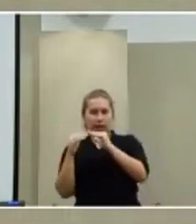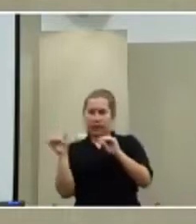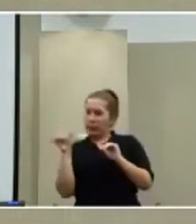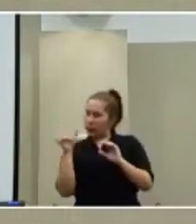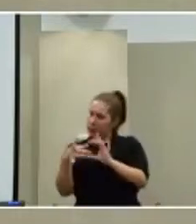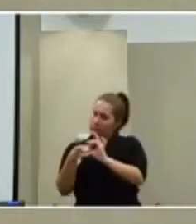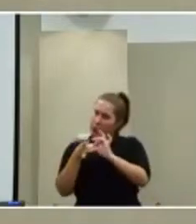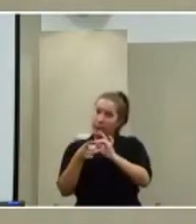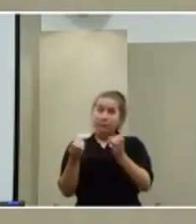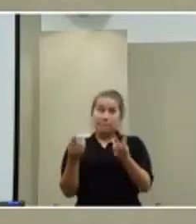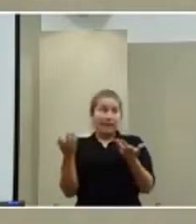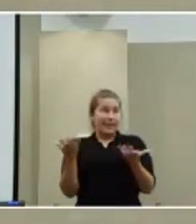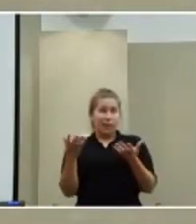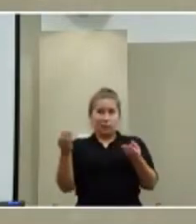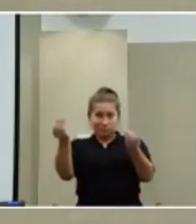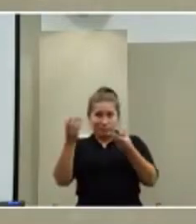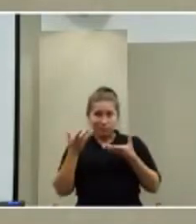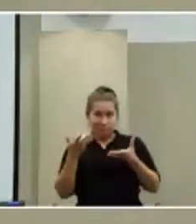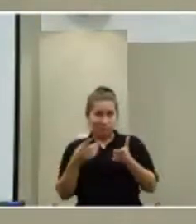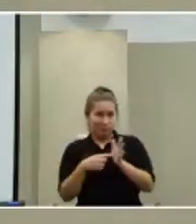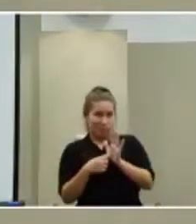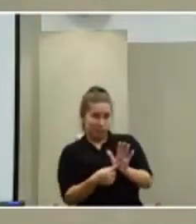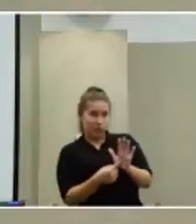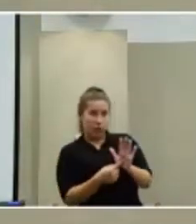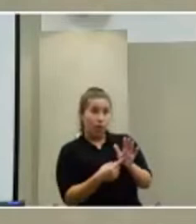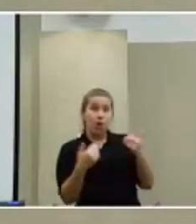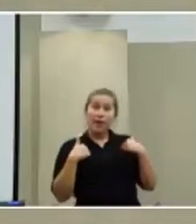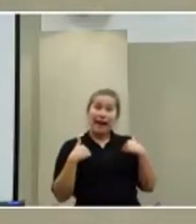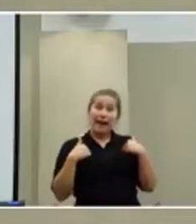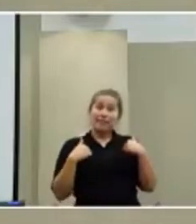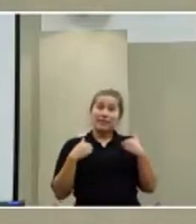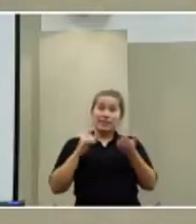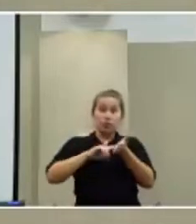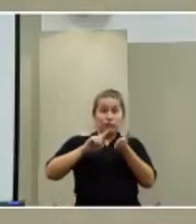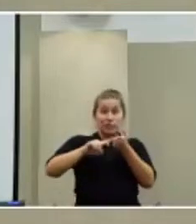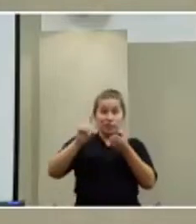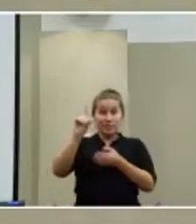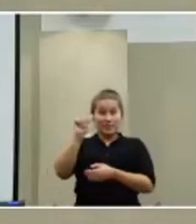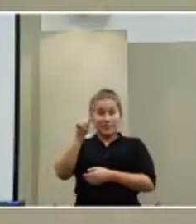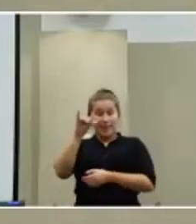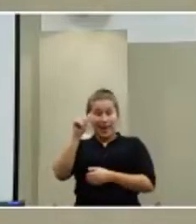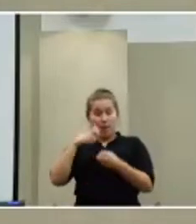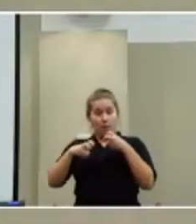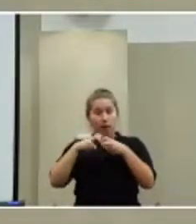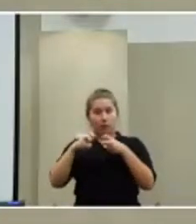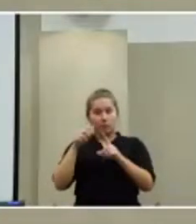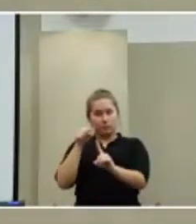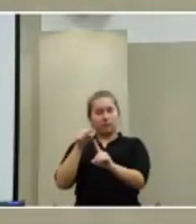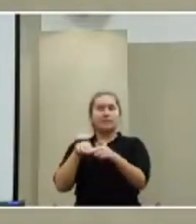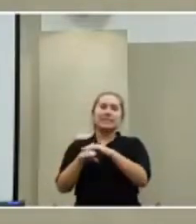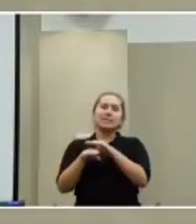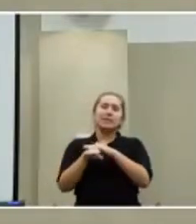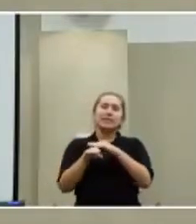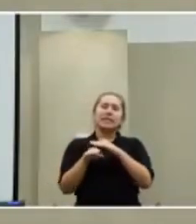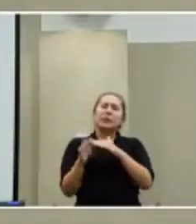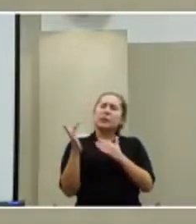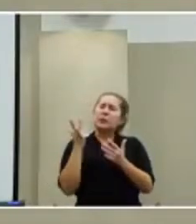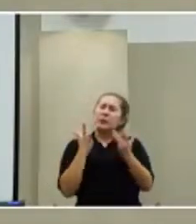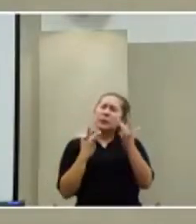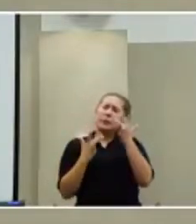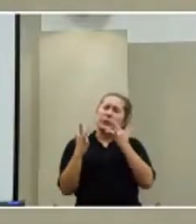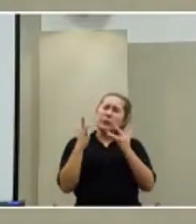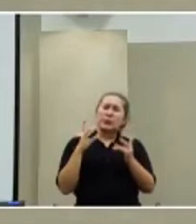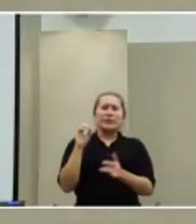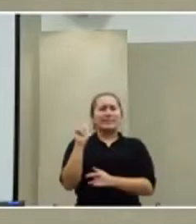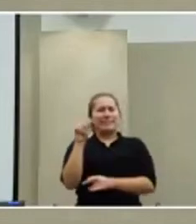have indicated, we have a data problem around accessibility. There's far too little